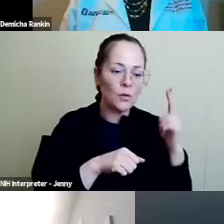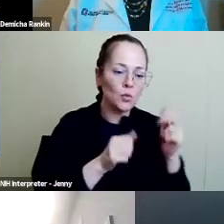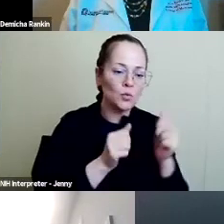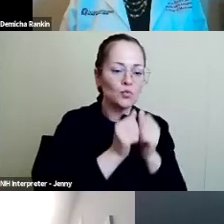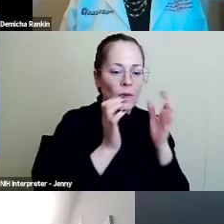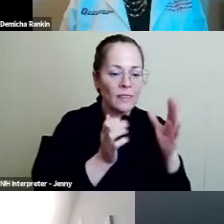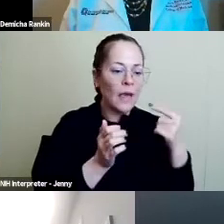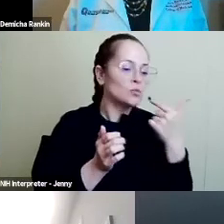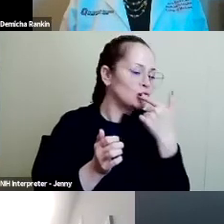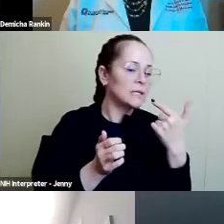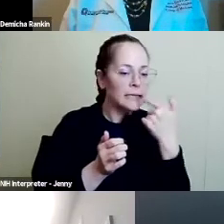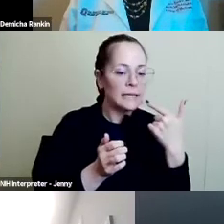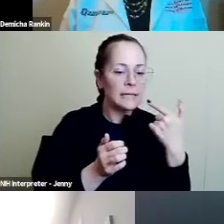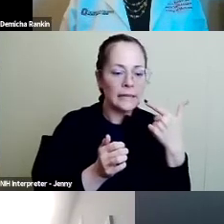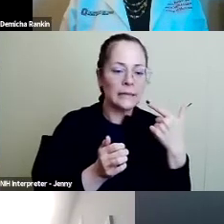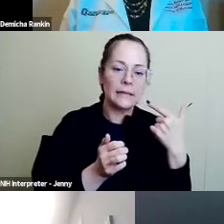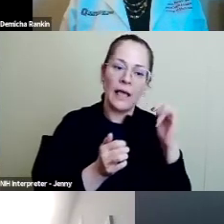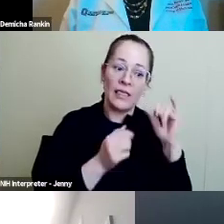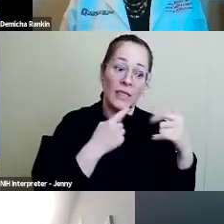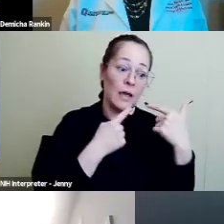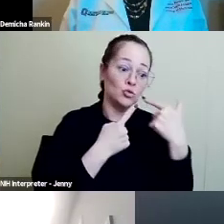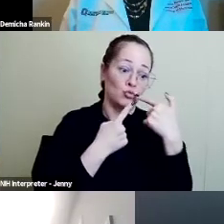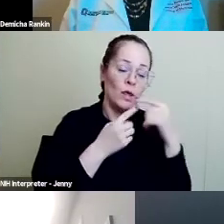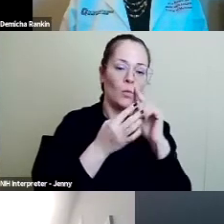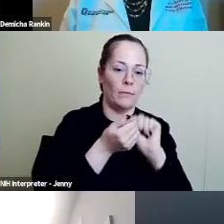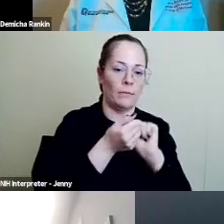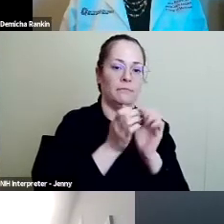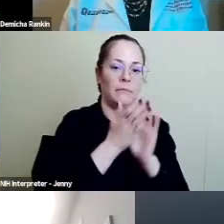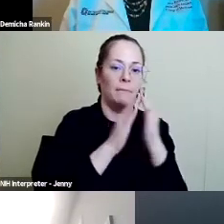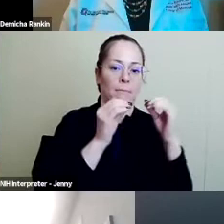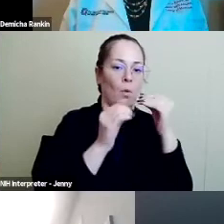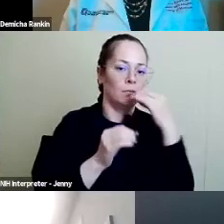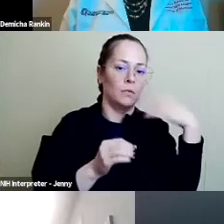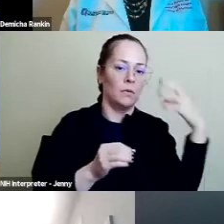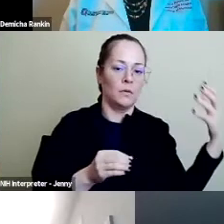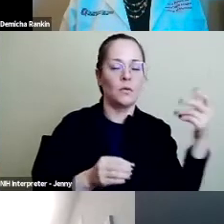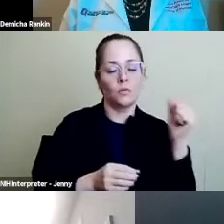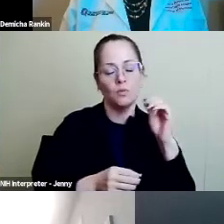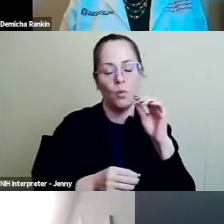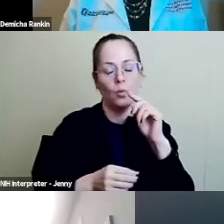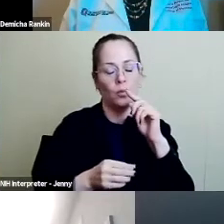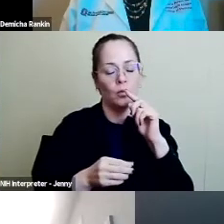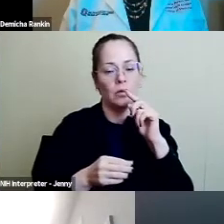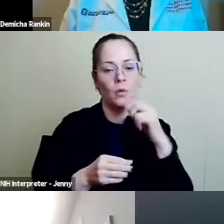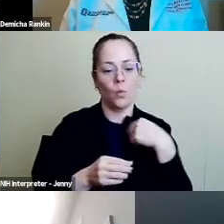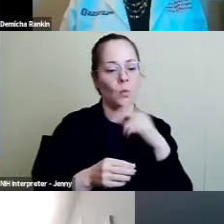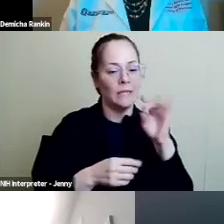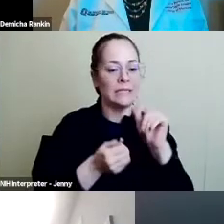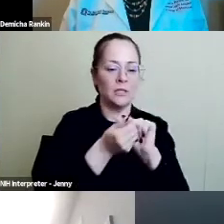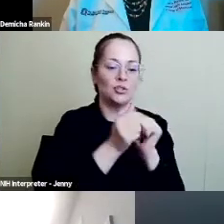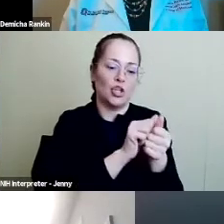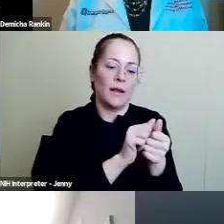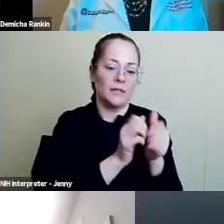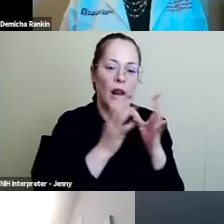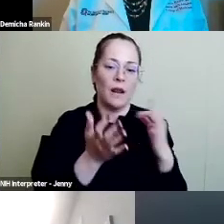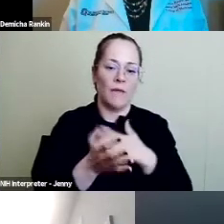is, you know, potentially generating aerosol. And so I think there has been some shifts to clinical dental